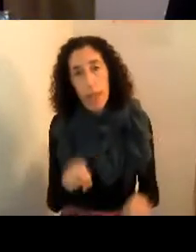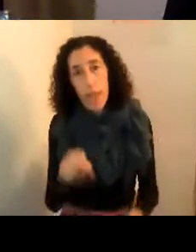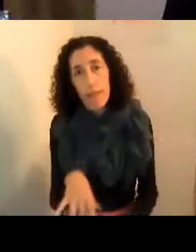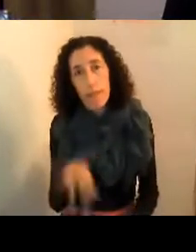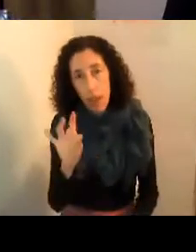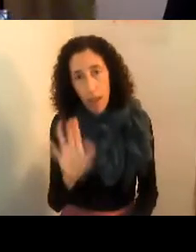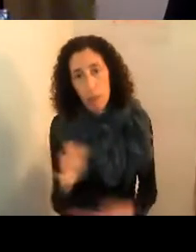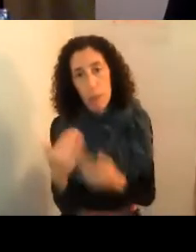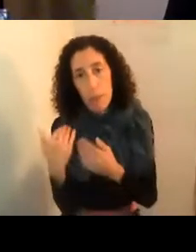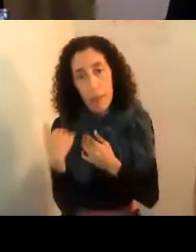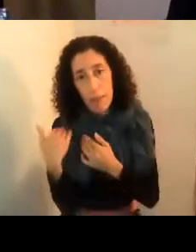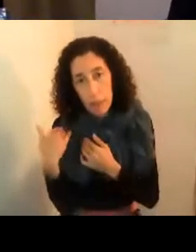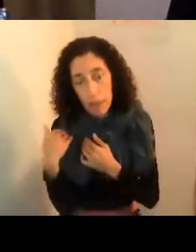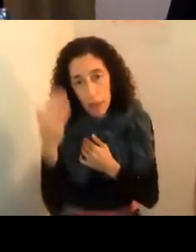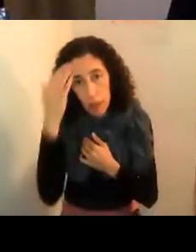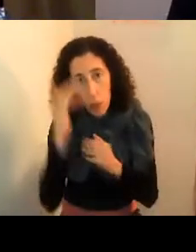a, you know,